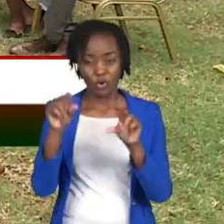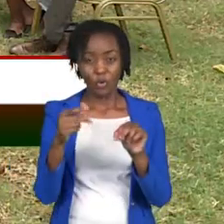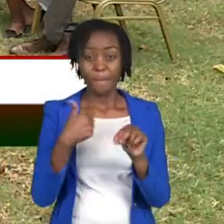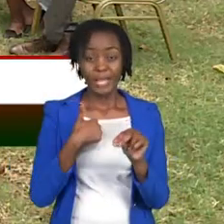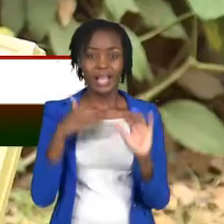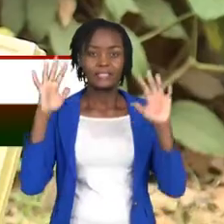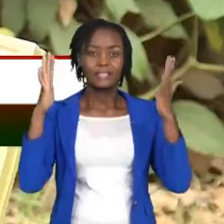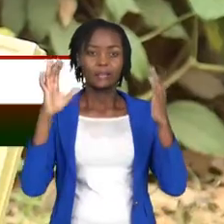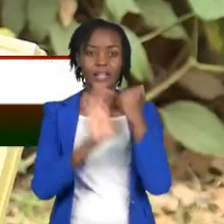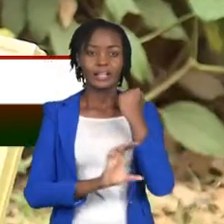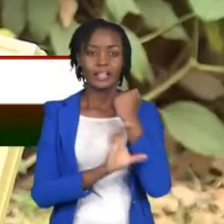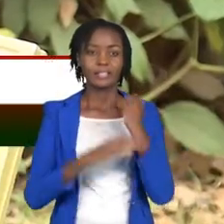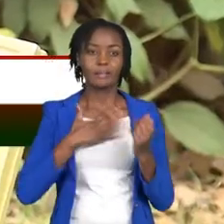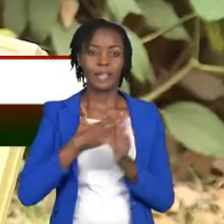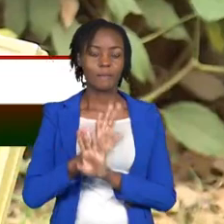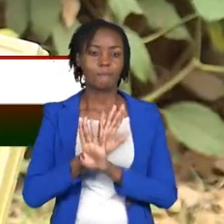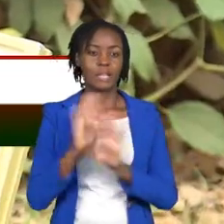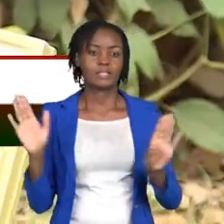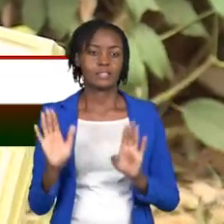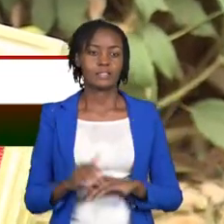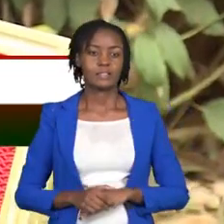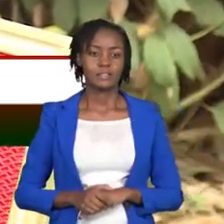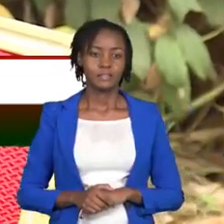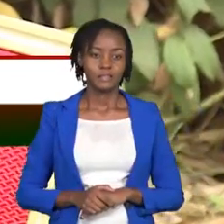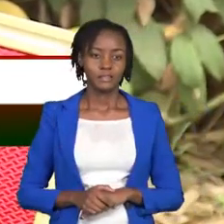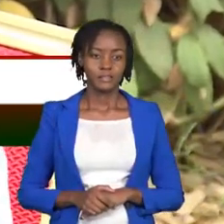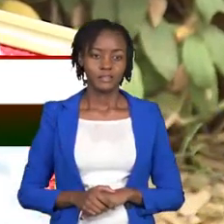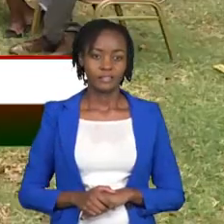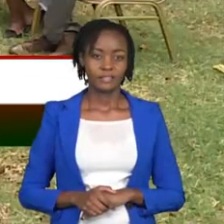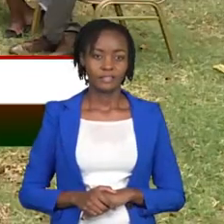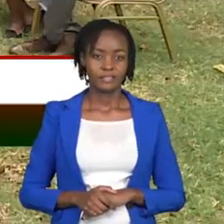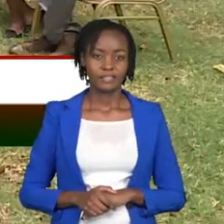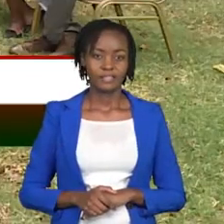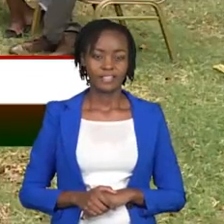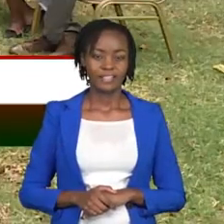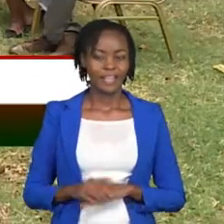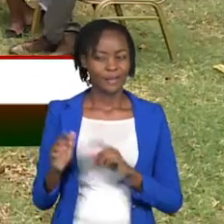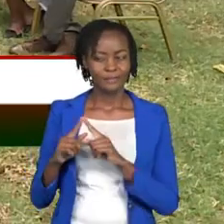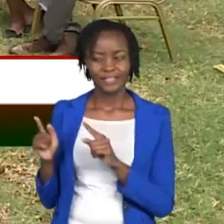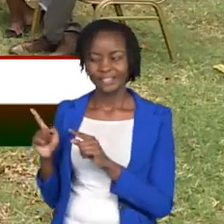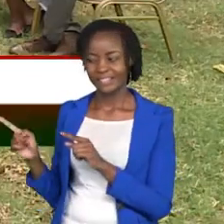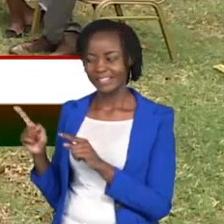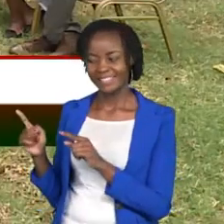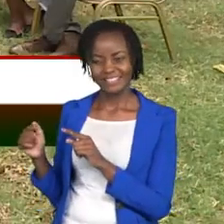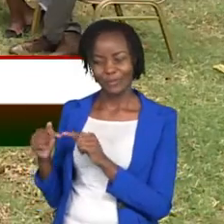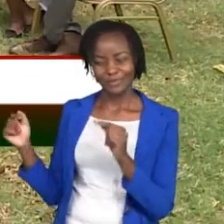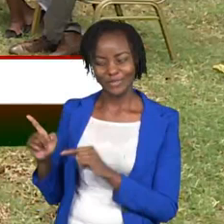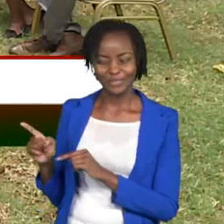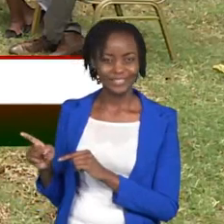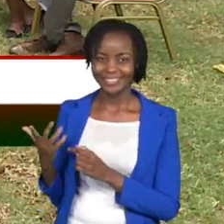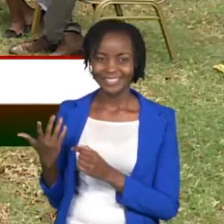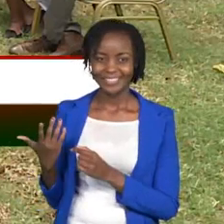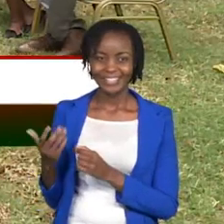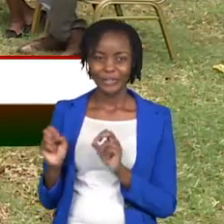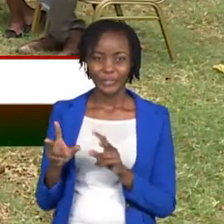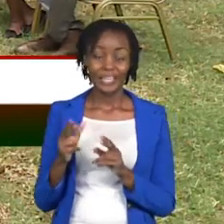my country, and that is what I stand for. Yeah. Stella appears to be disagreeing with you. Well, you know, the